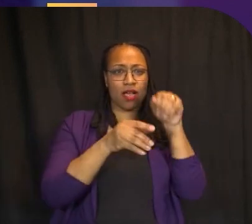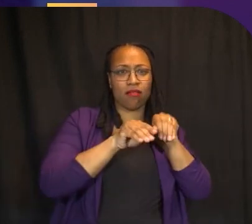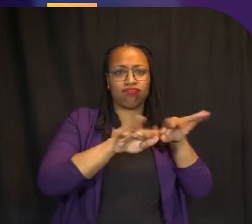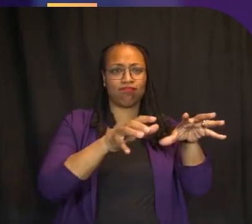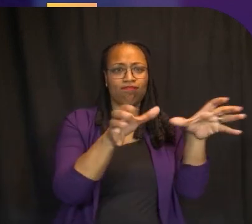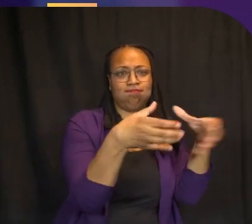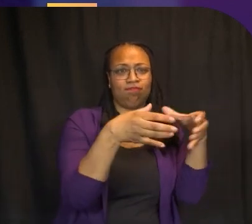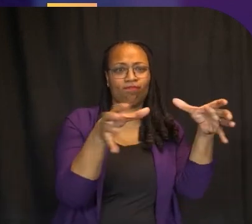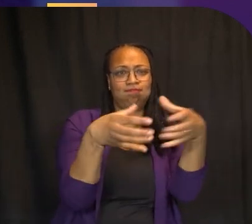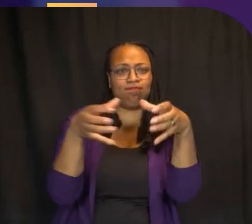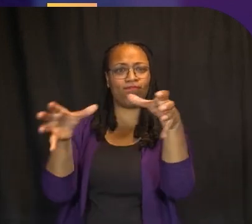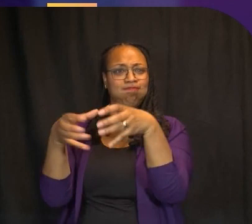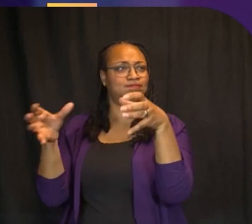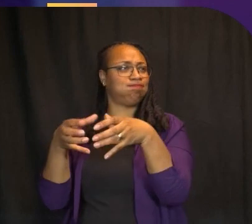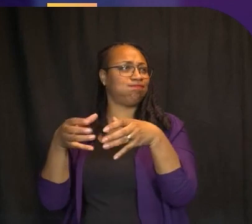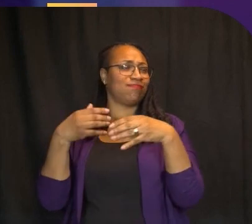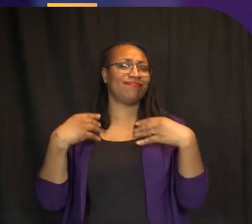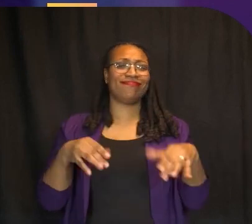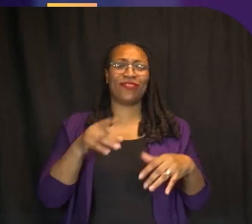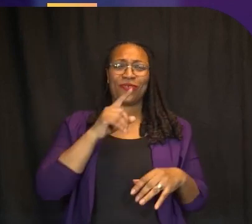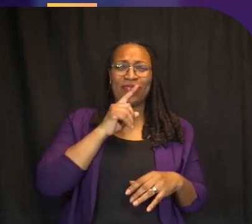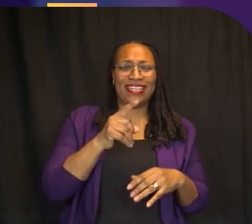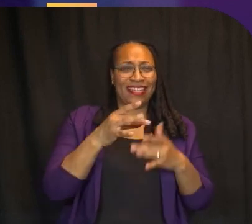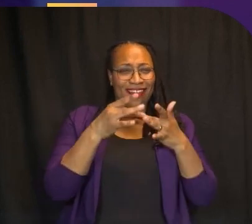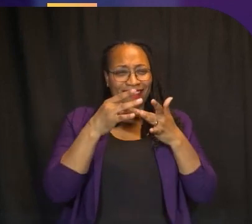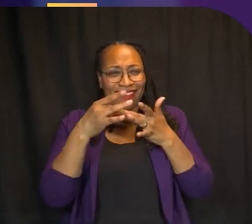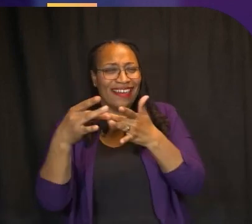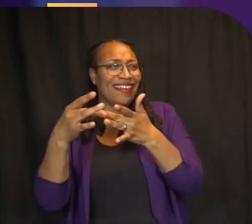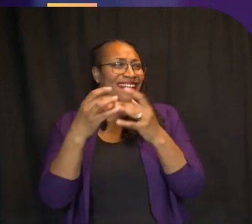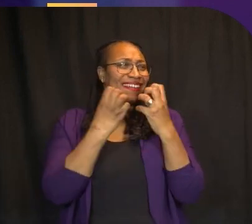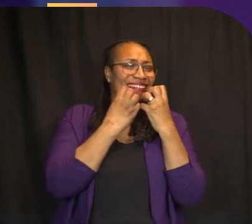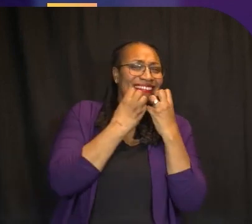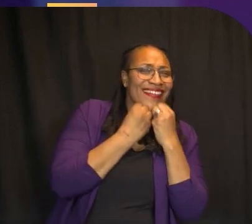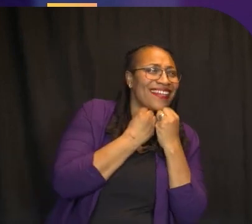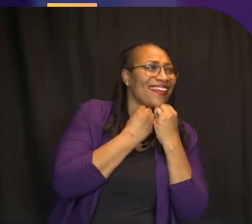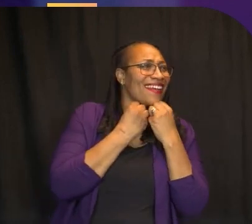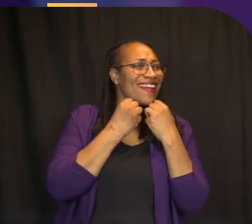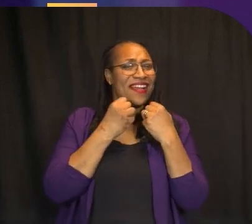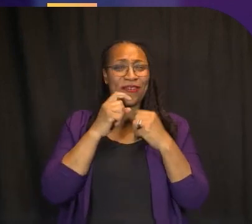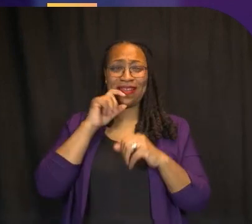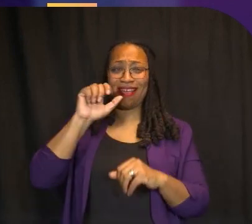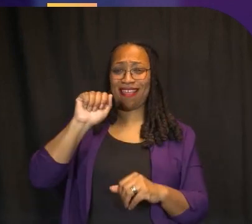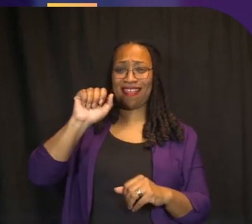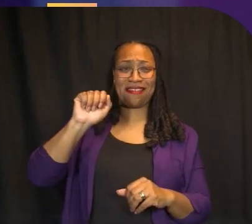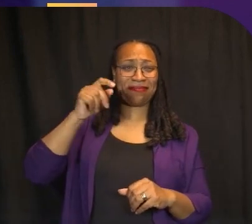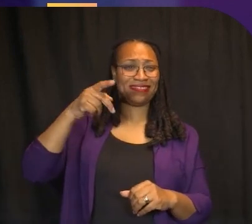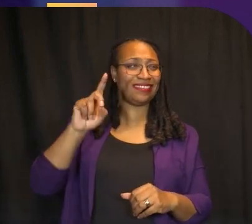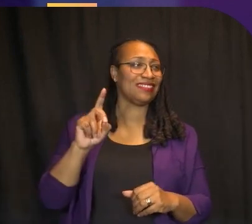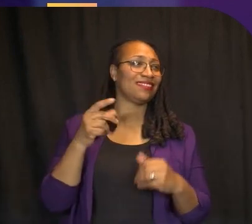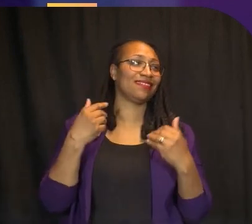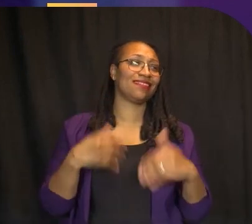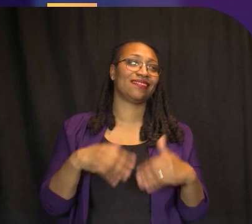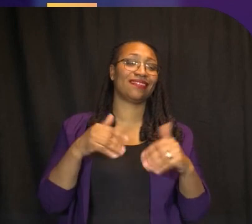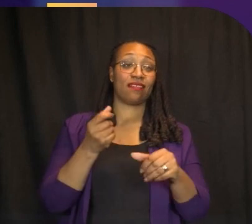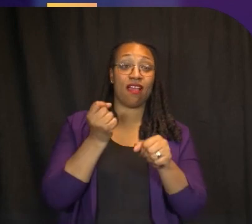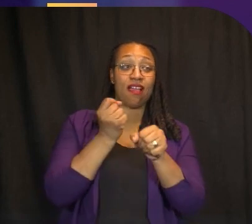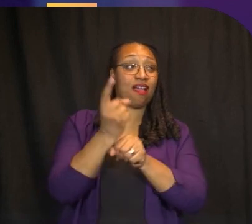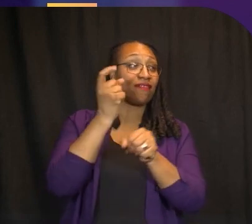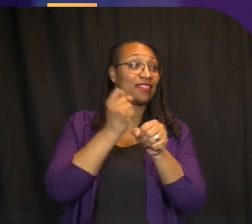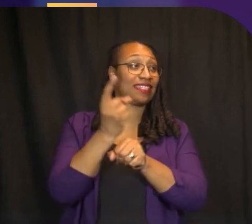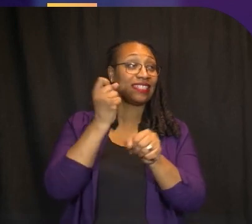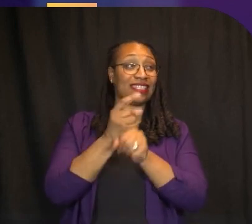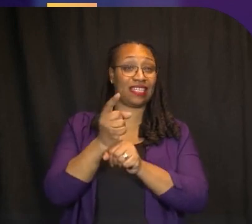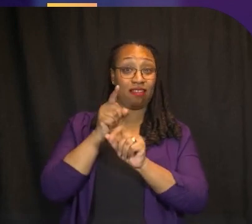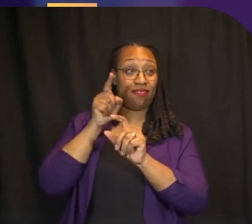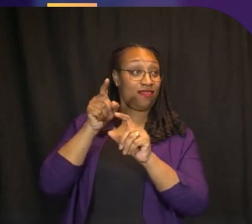and initiatives of AAPD. Each year, AAPD recognizes outstanding emerging leaders with disabilities